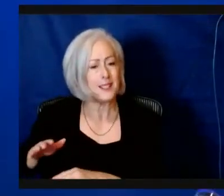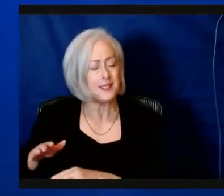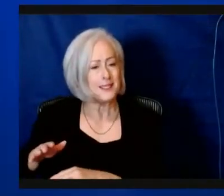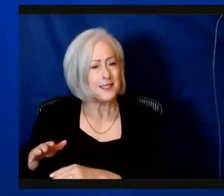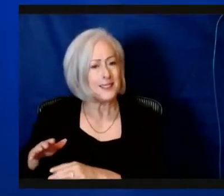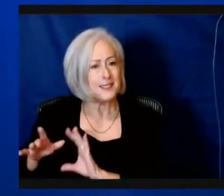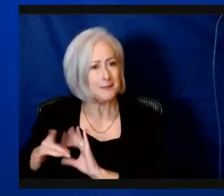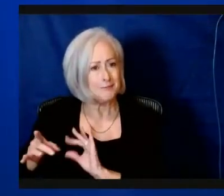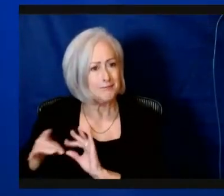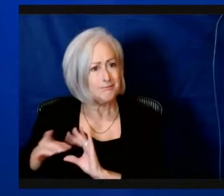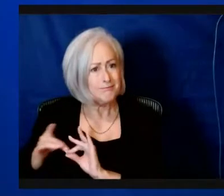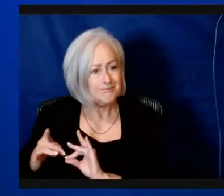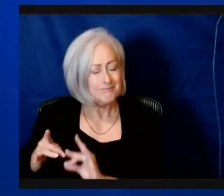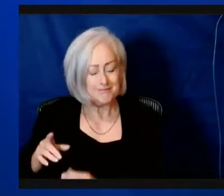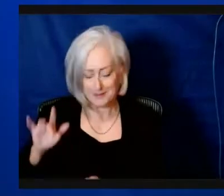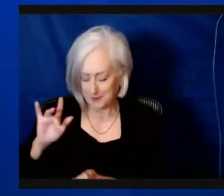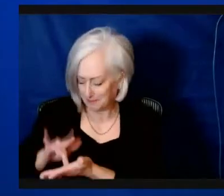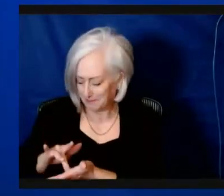Okay.